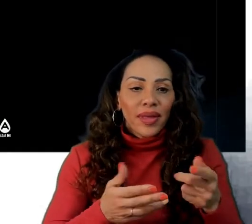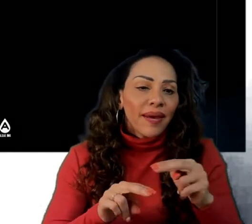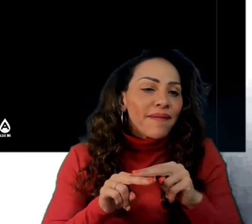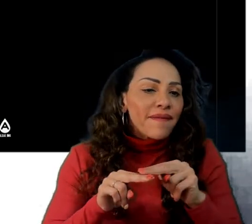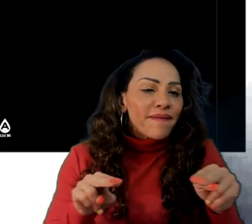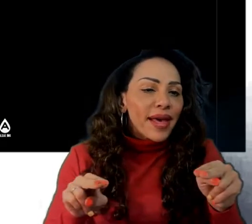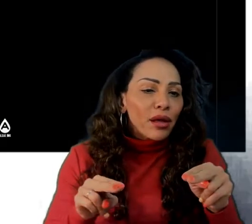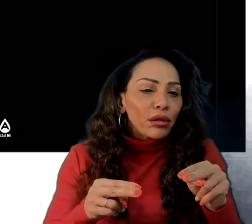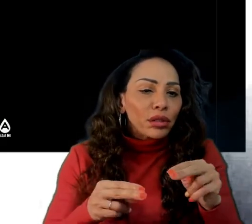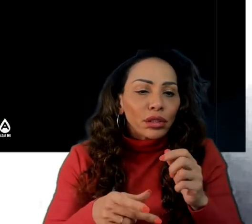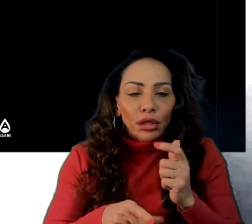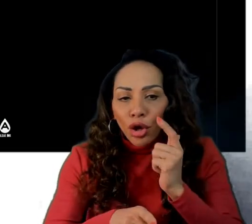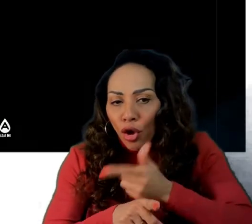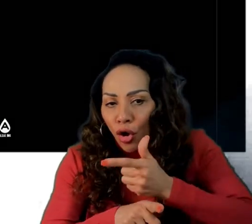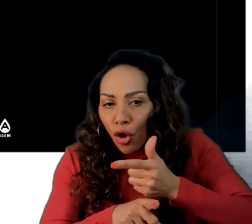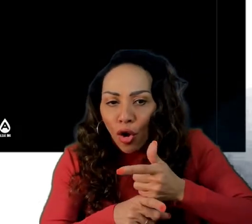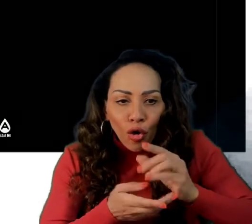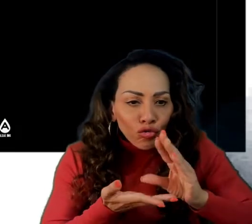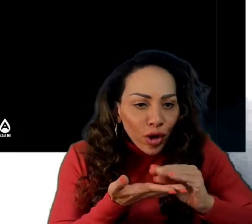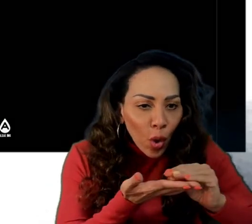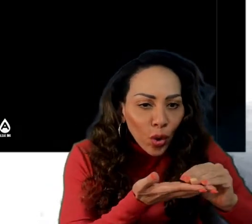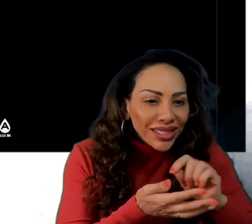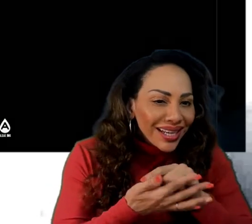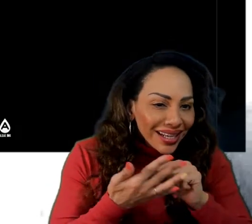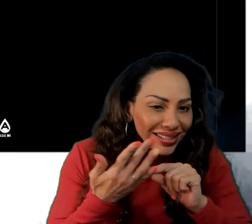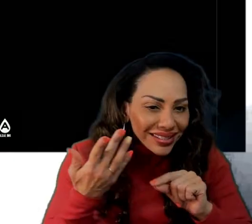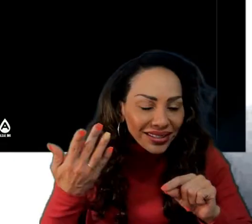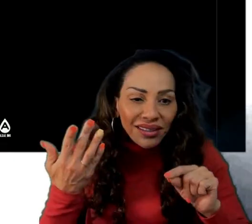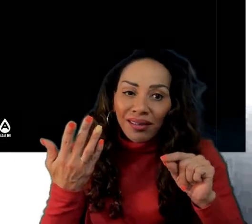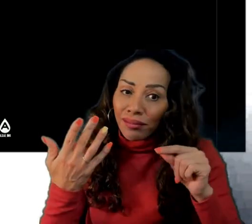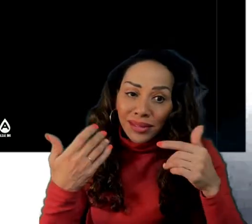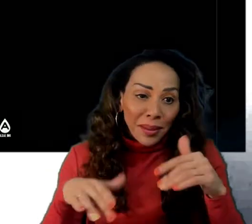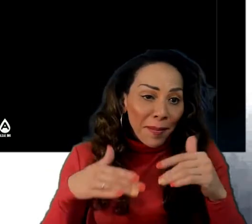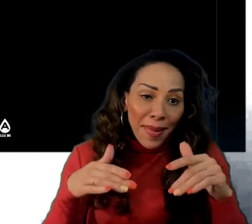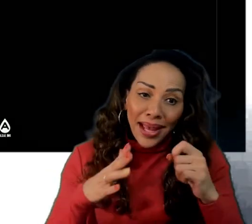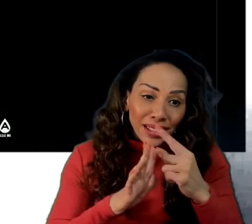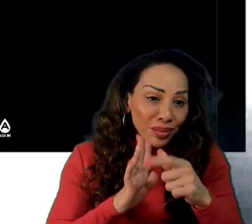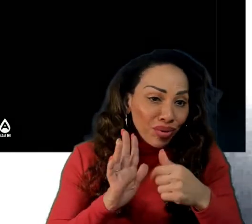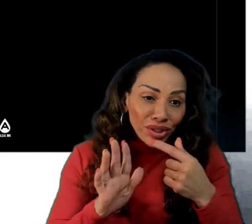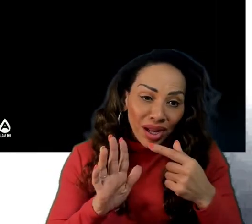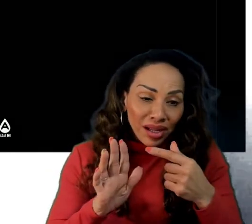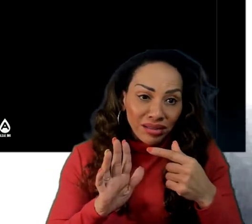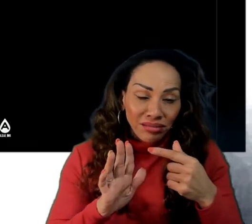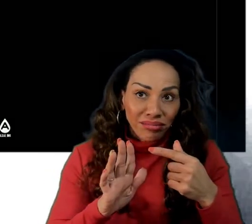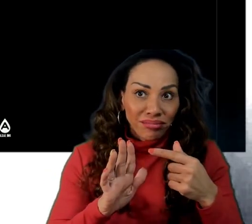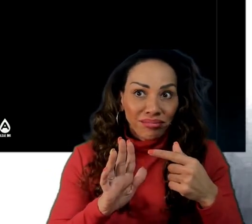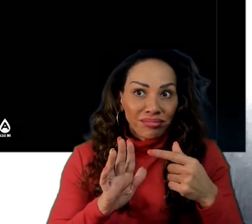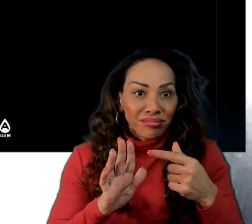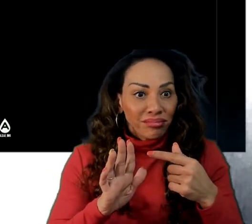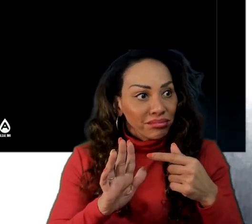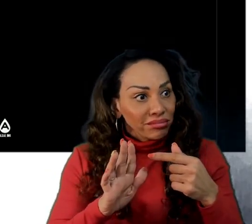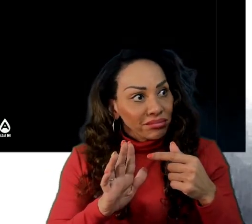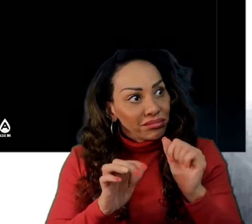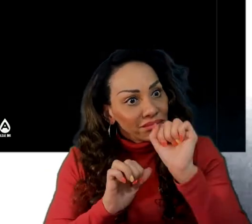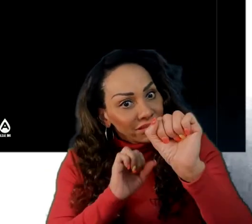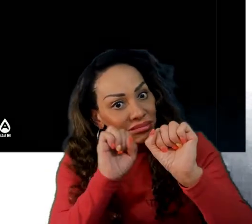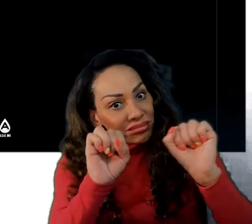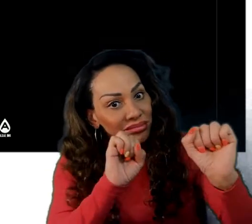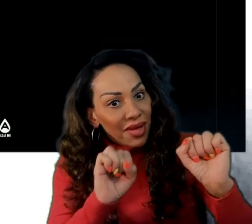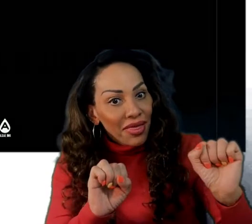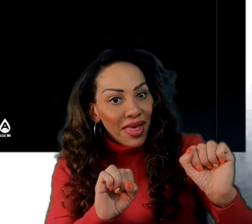So it really became like this amazing project where it was just incredible to see what other people brought to it as well and their talents and